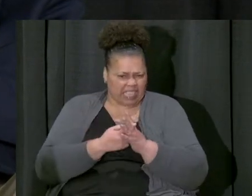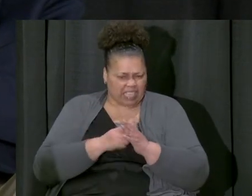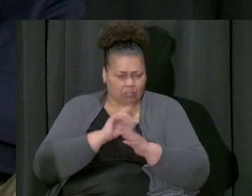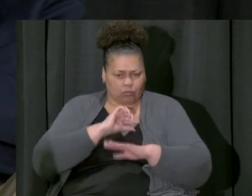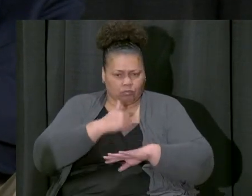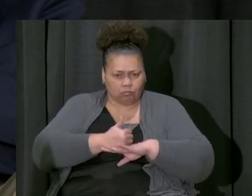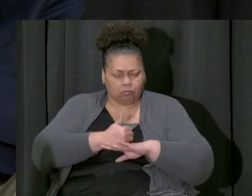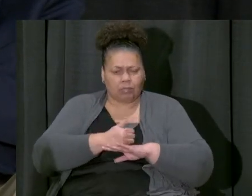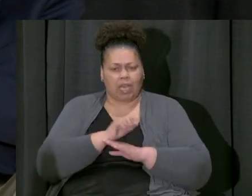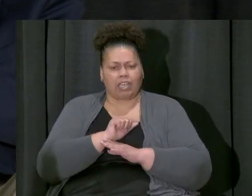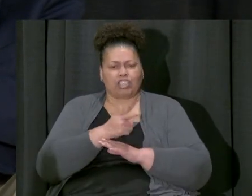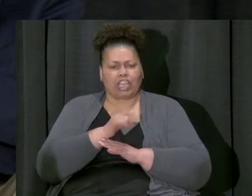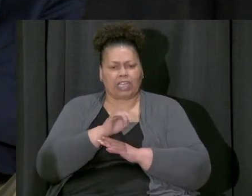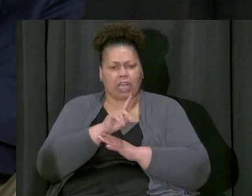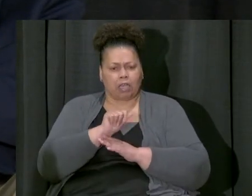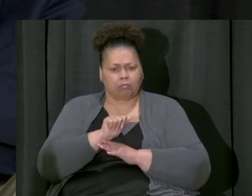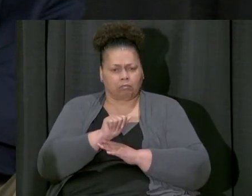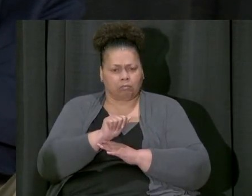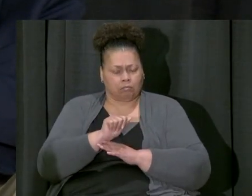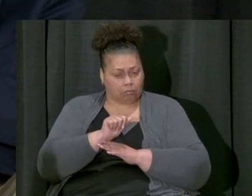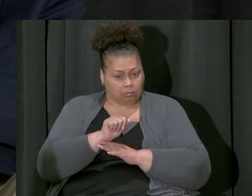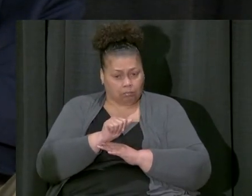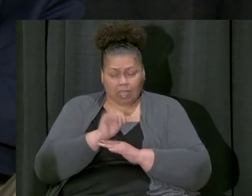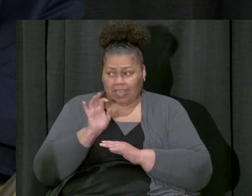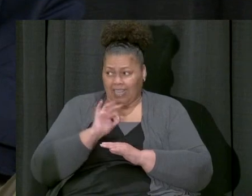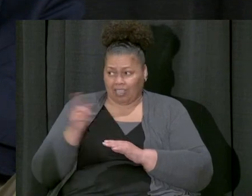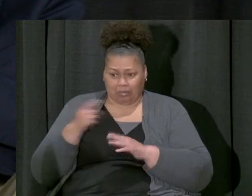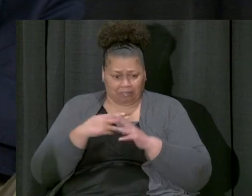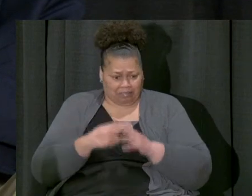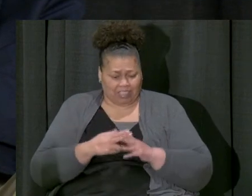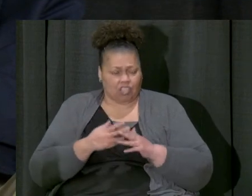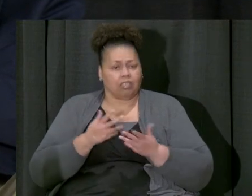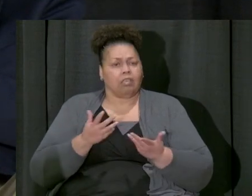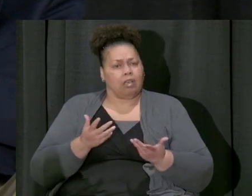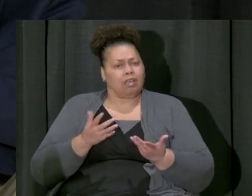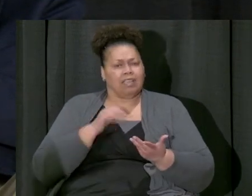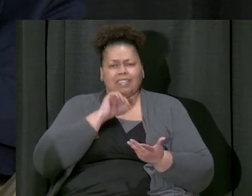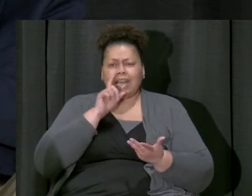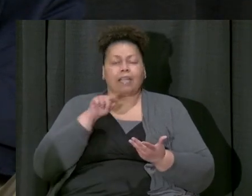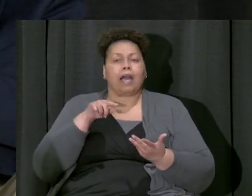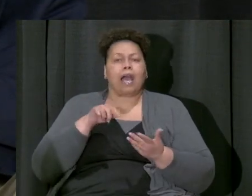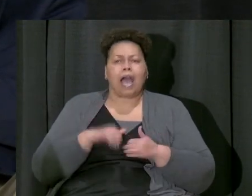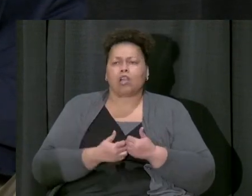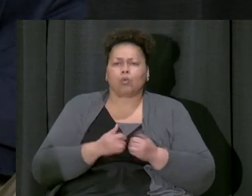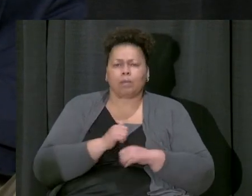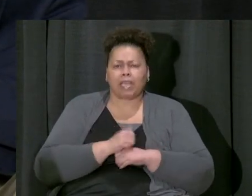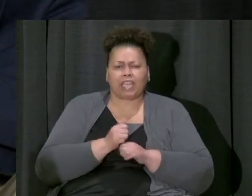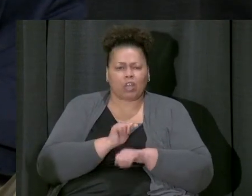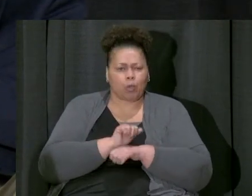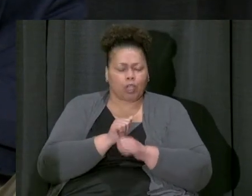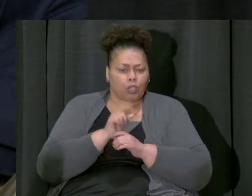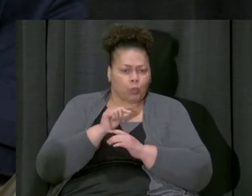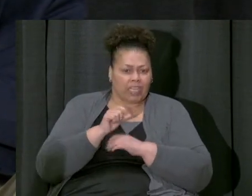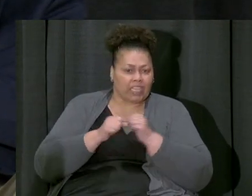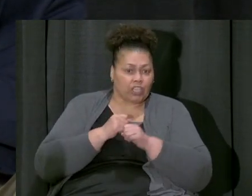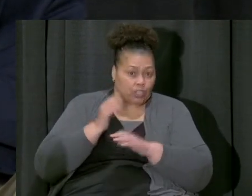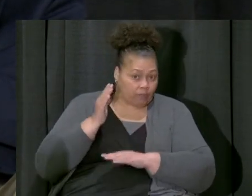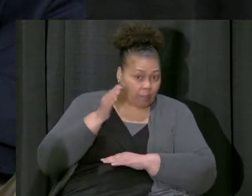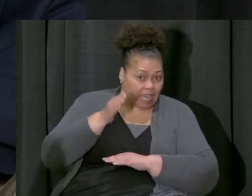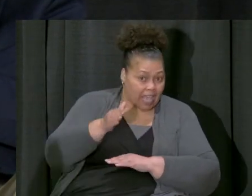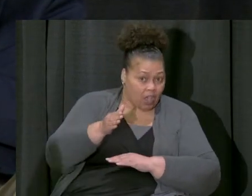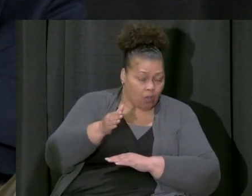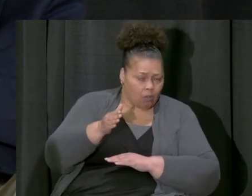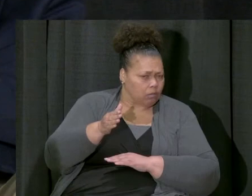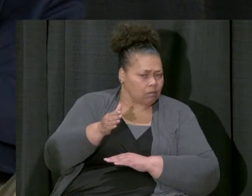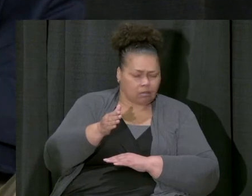And the agenda, as you point out, is not just how do we make it work 20 years out, but how